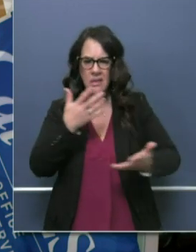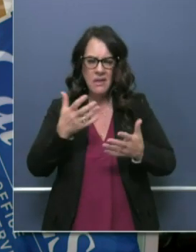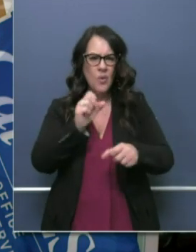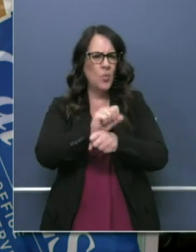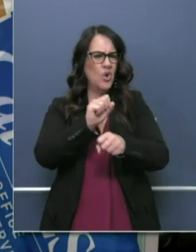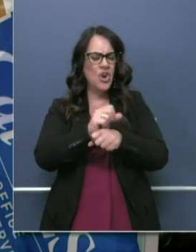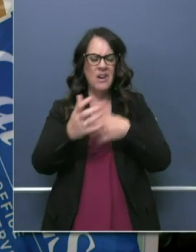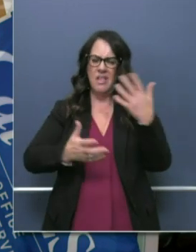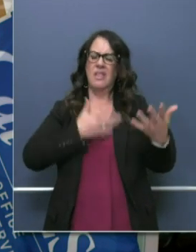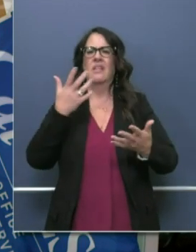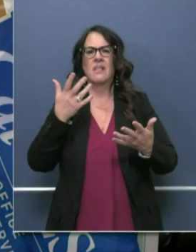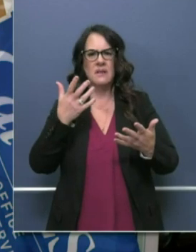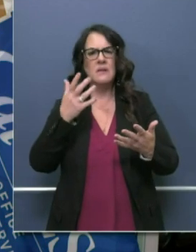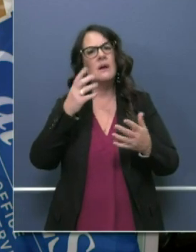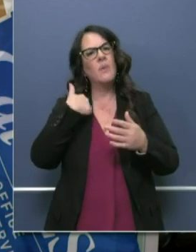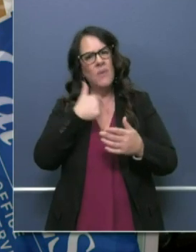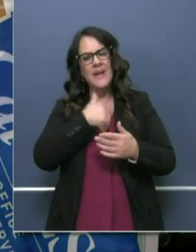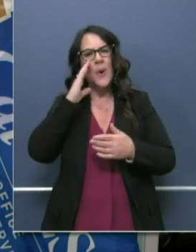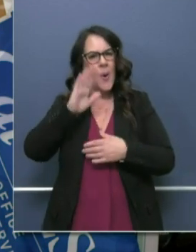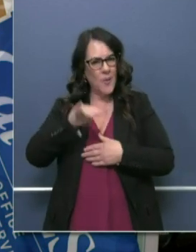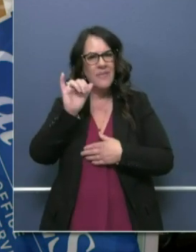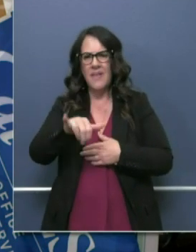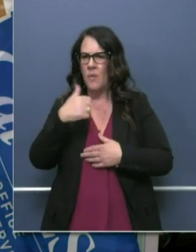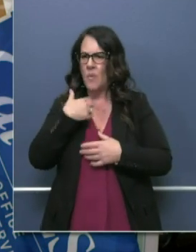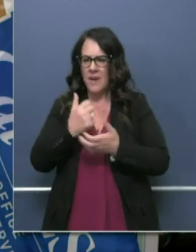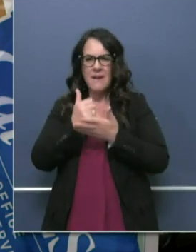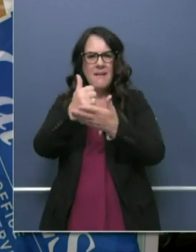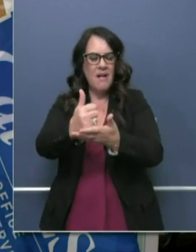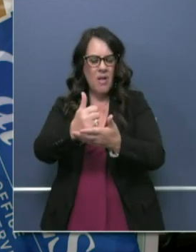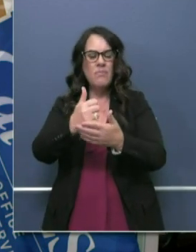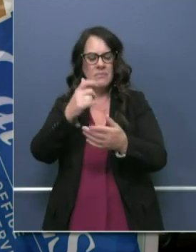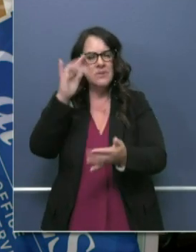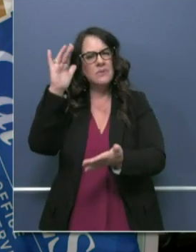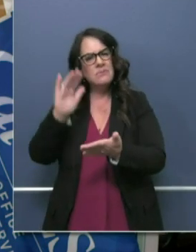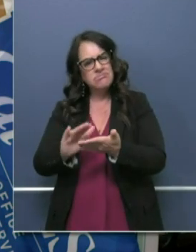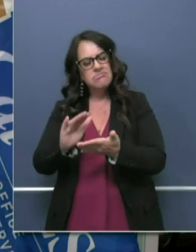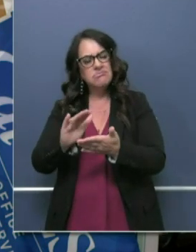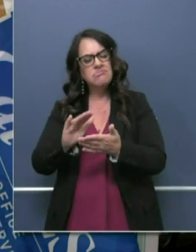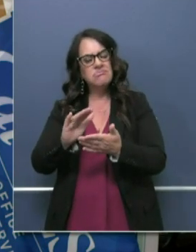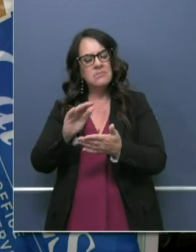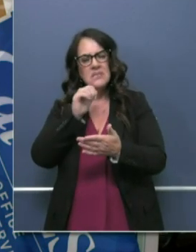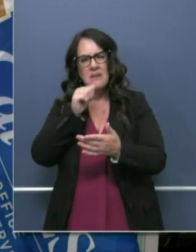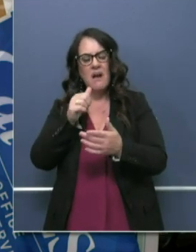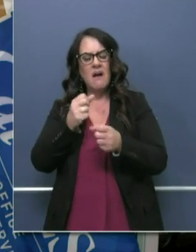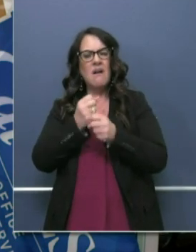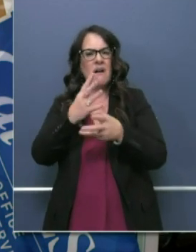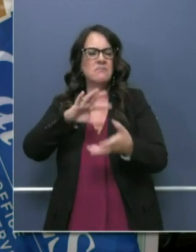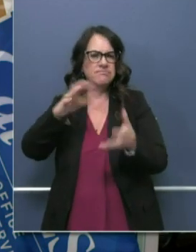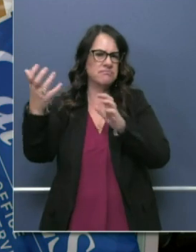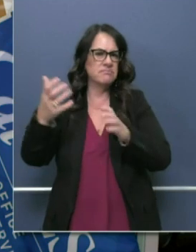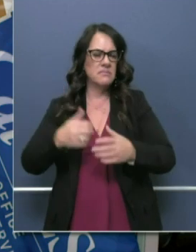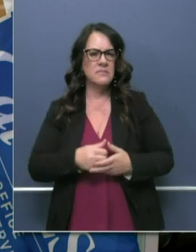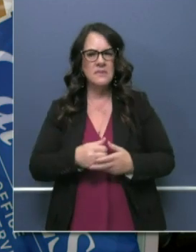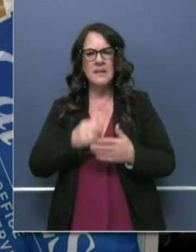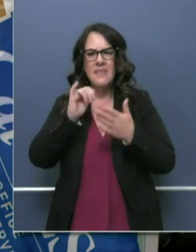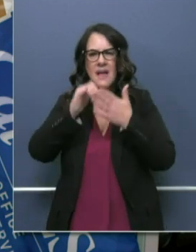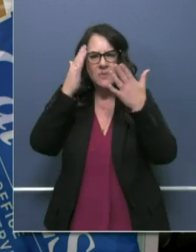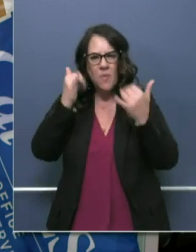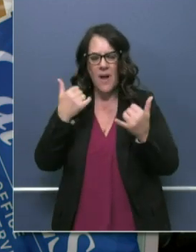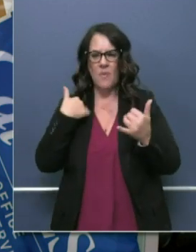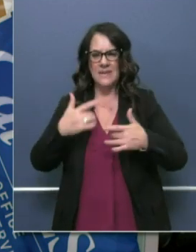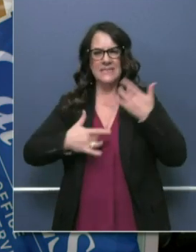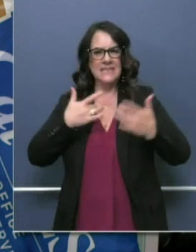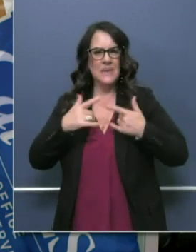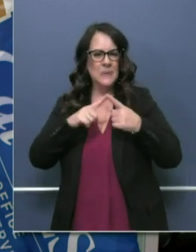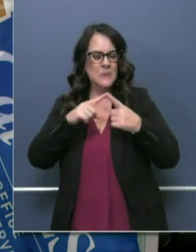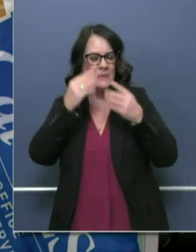place, which is one of the reasons why we are so pleased to be able to talk about moving forward and opening some areas of our